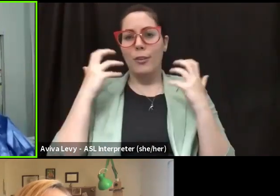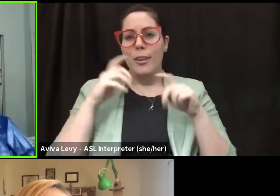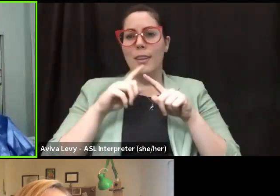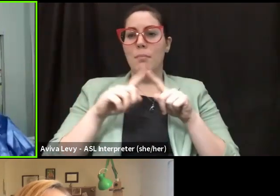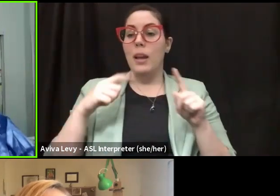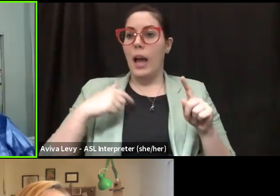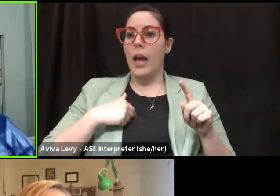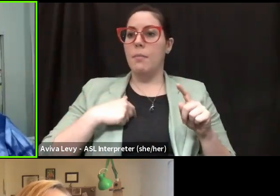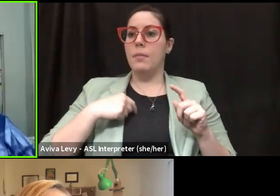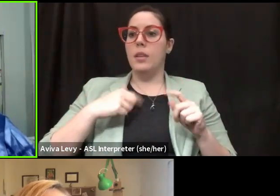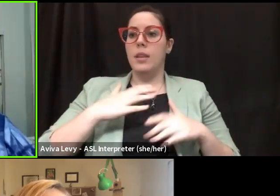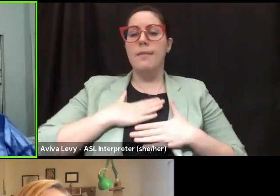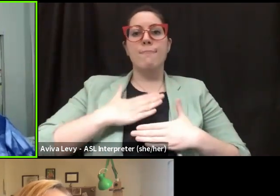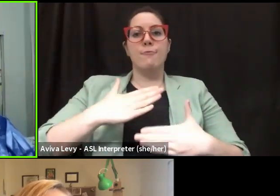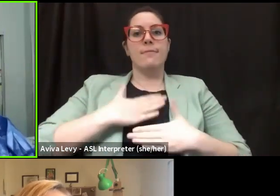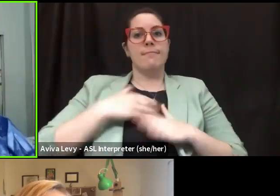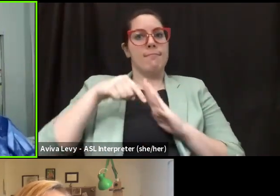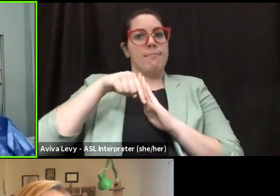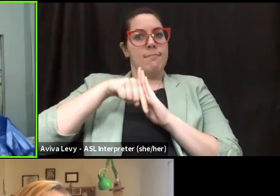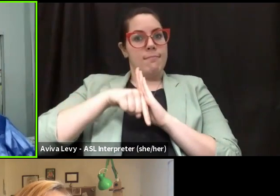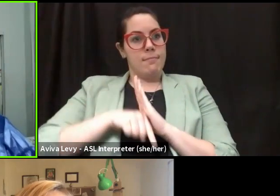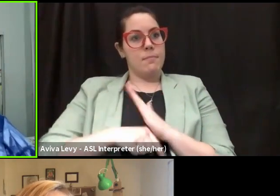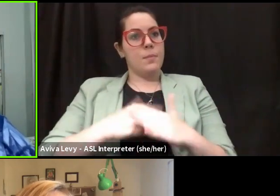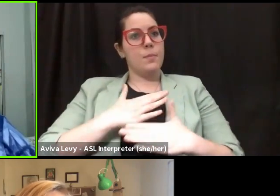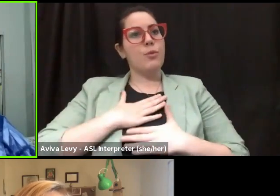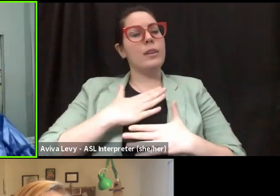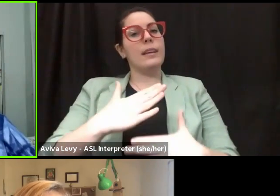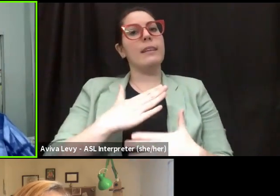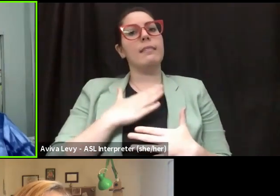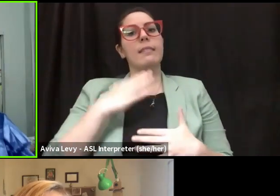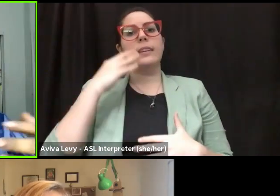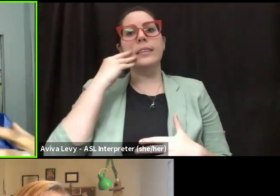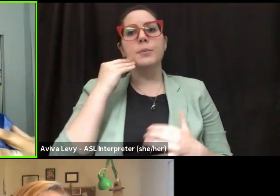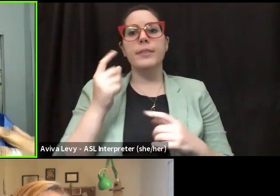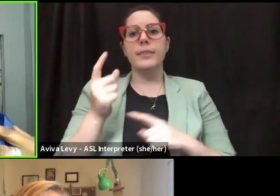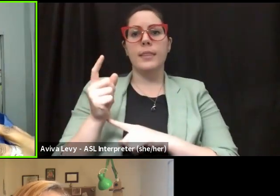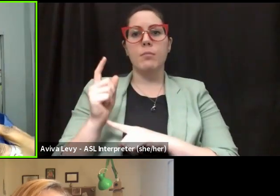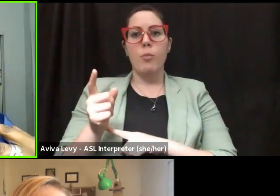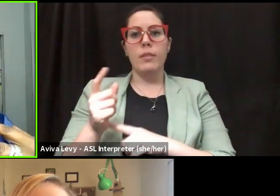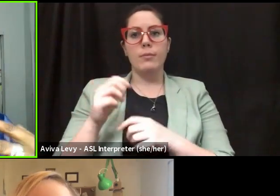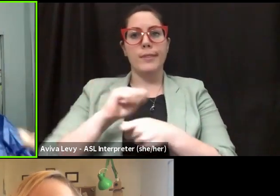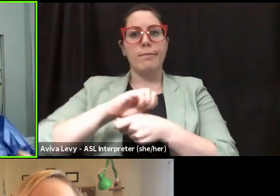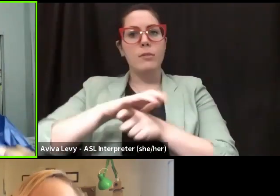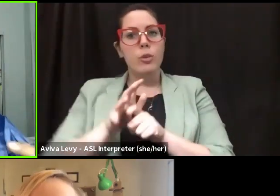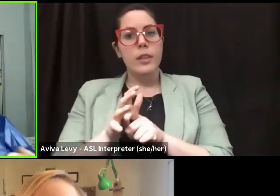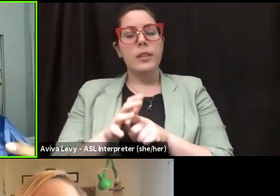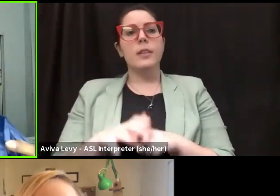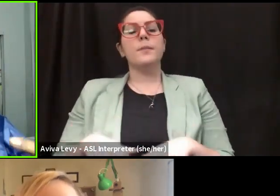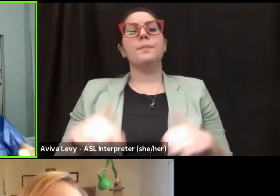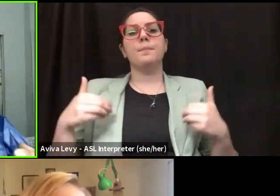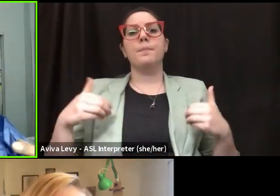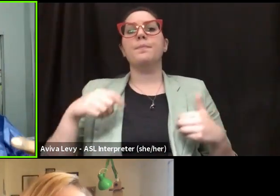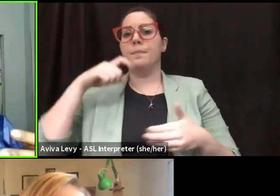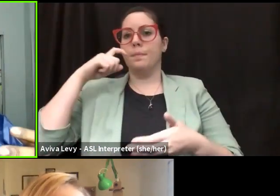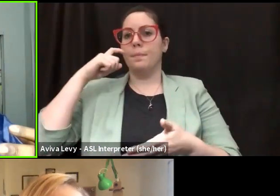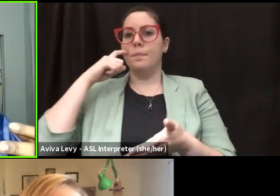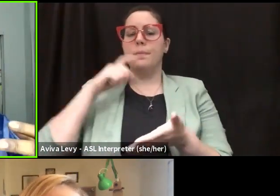deeply. Mm-hmm. I'm breathing deeply in this moment and taking time